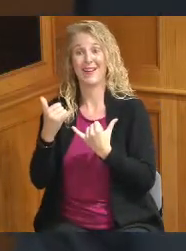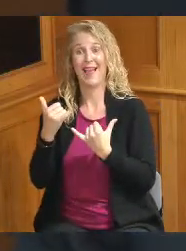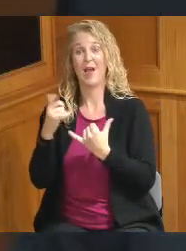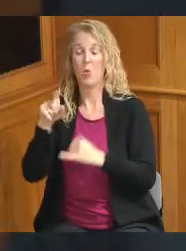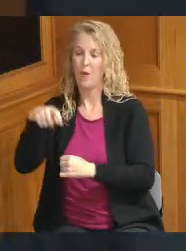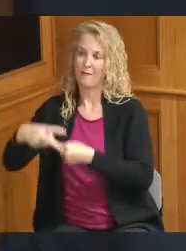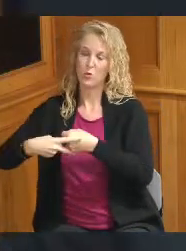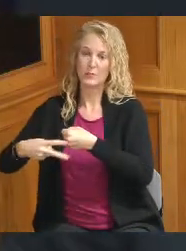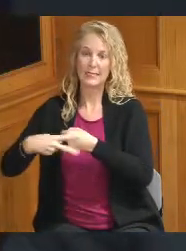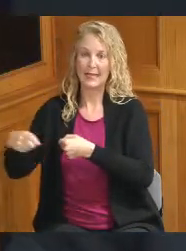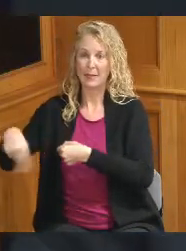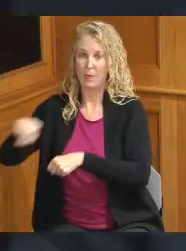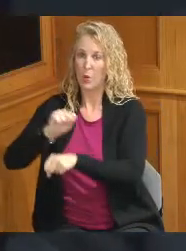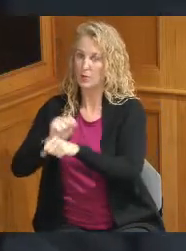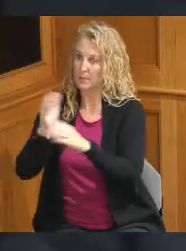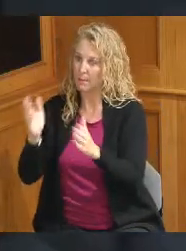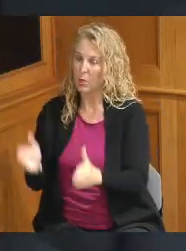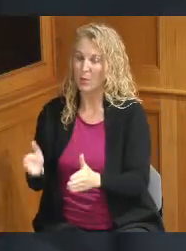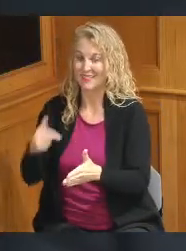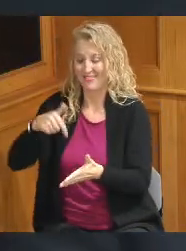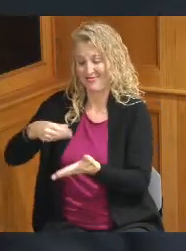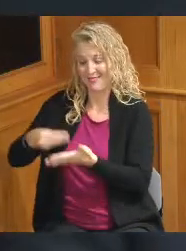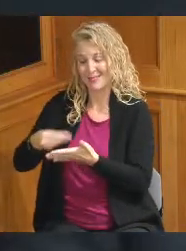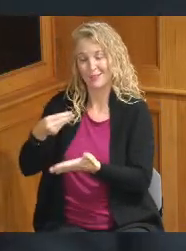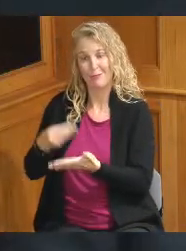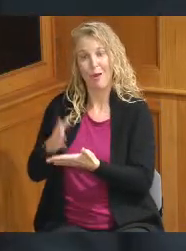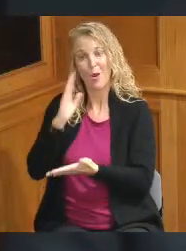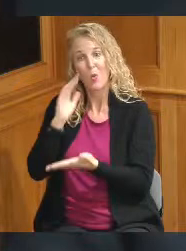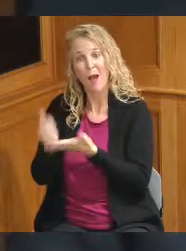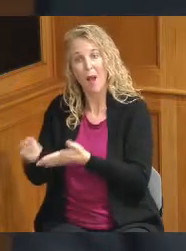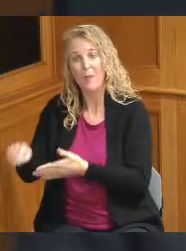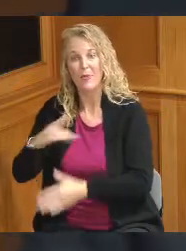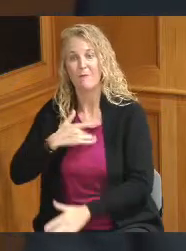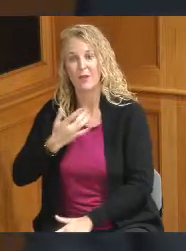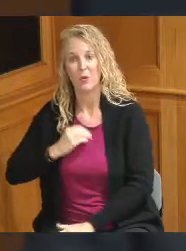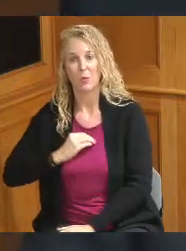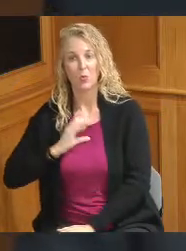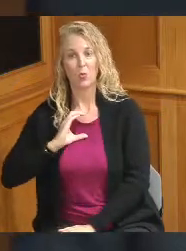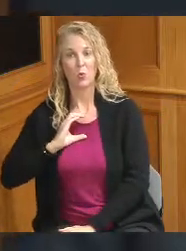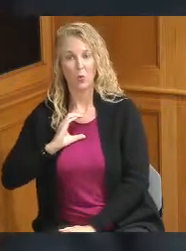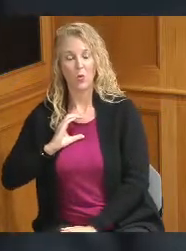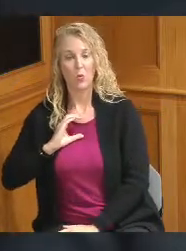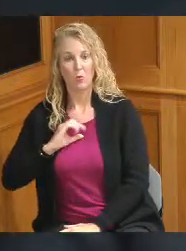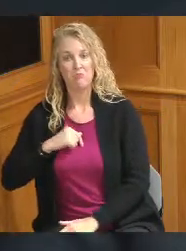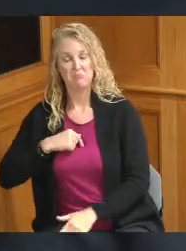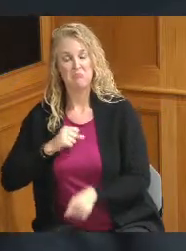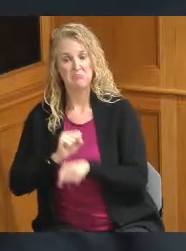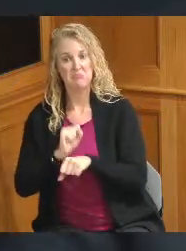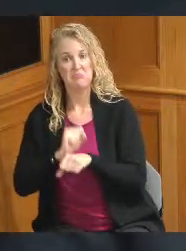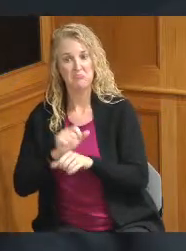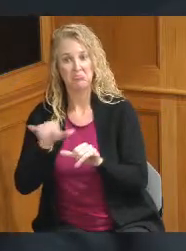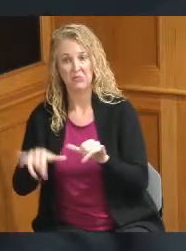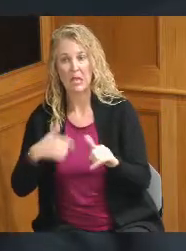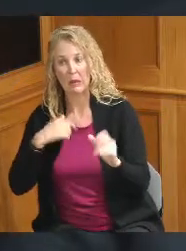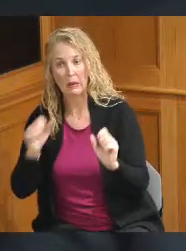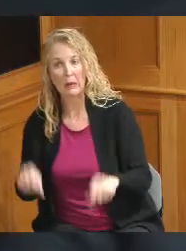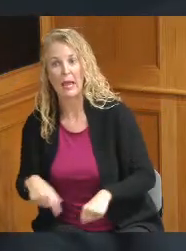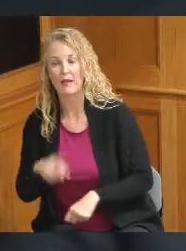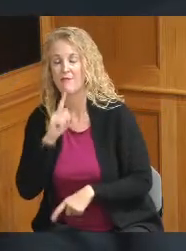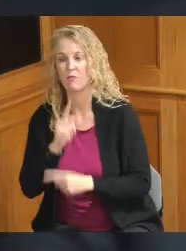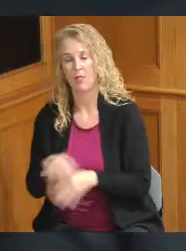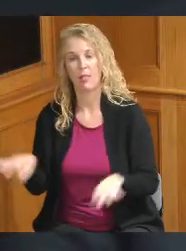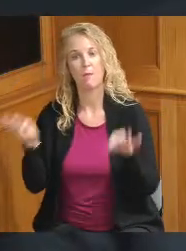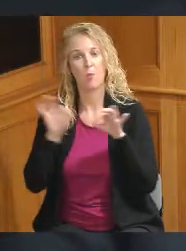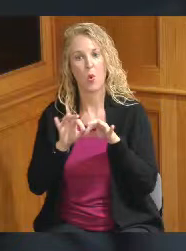you know, these dollars that help them feel, you know, gratified and appreciated for the work they're doing, I think, is really important.